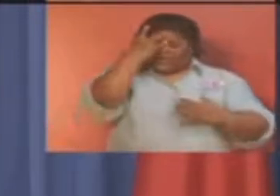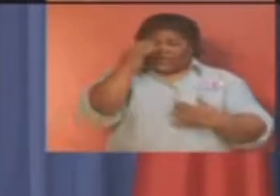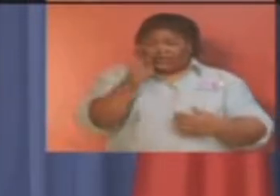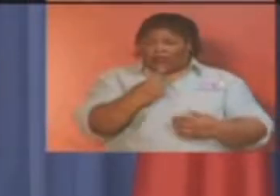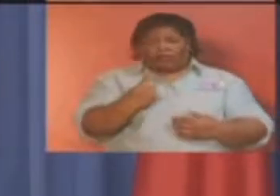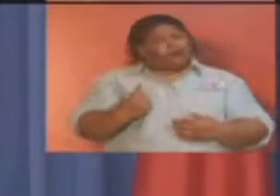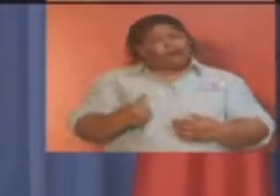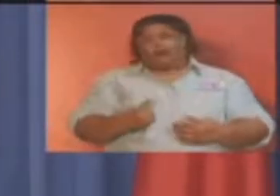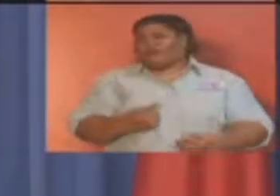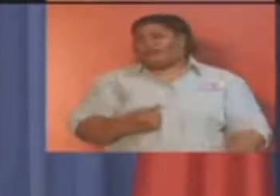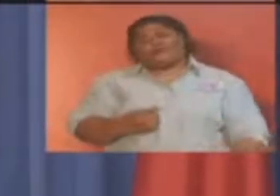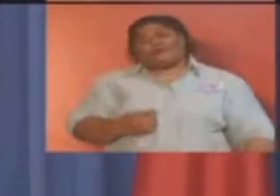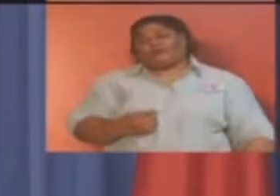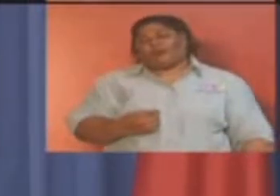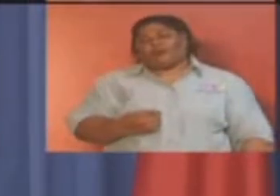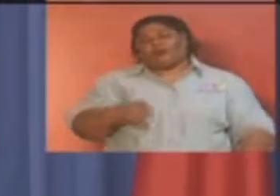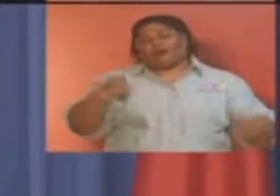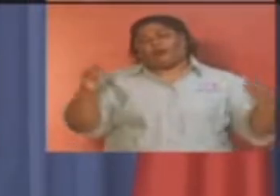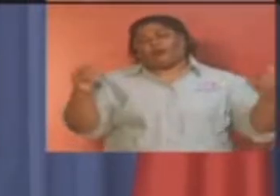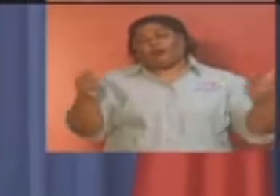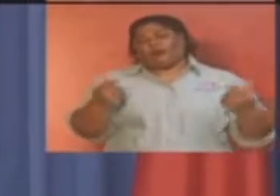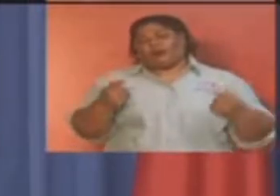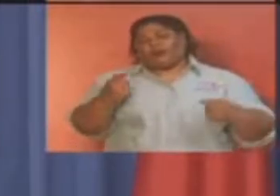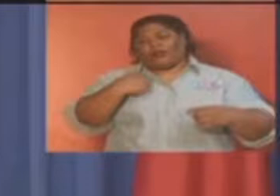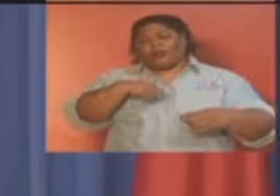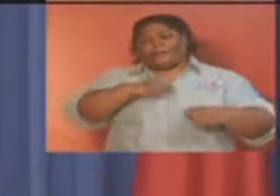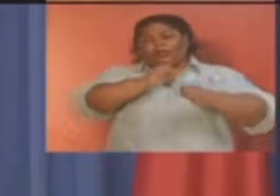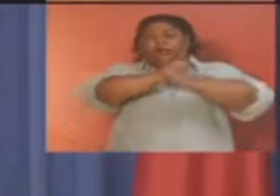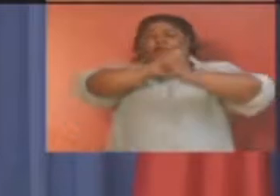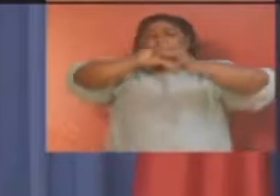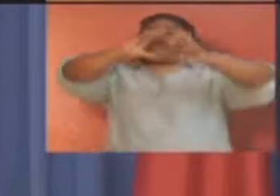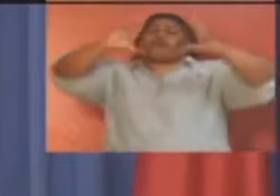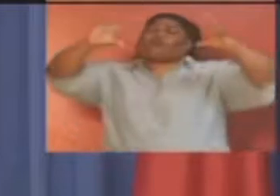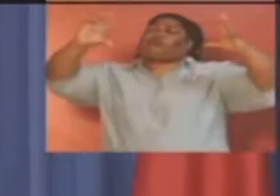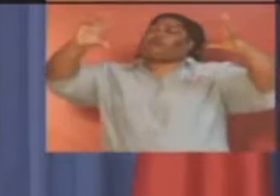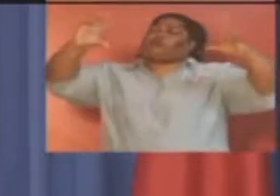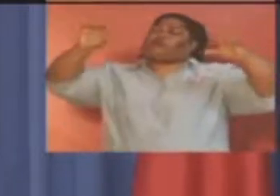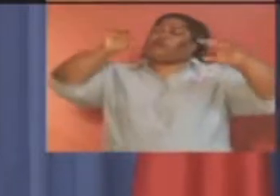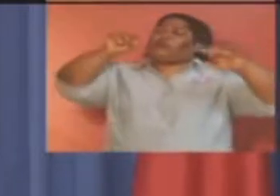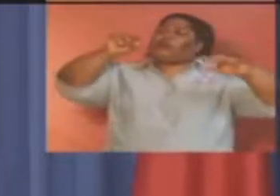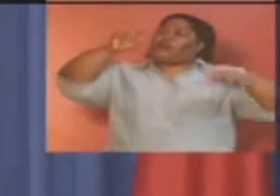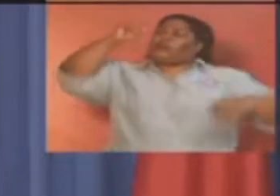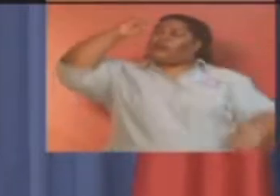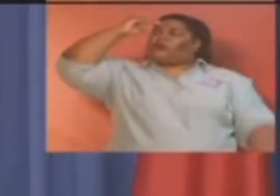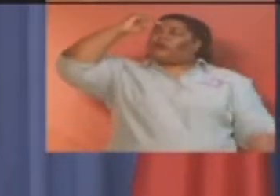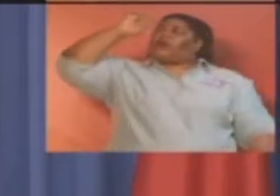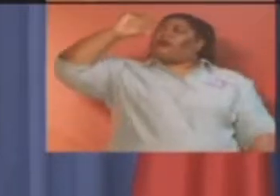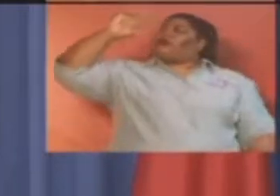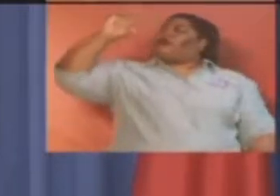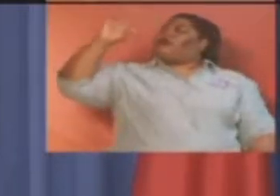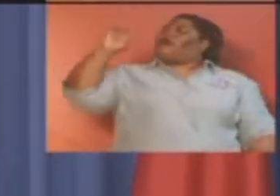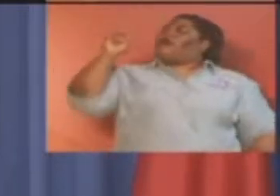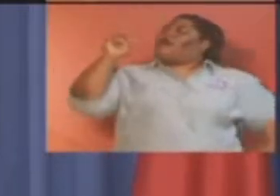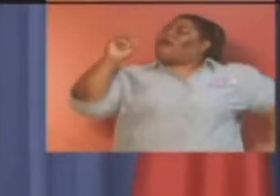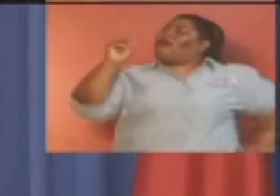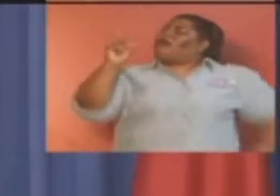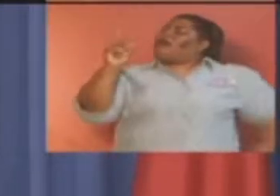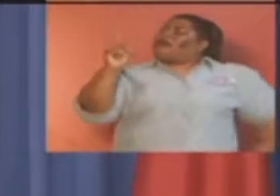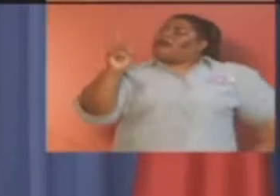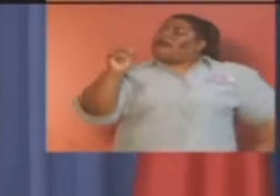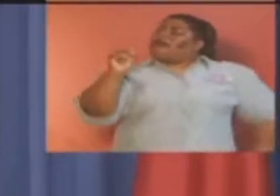aspect of this care. So what I am painting for you today is a clinical scenario at our